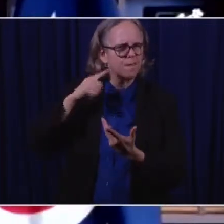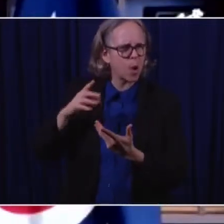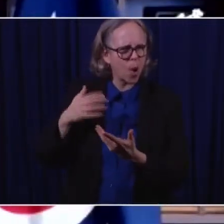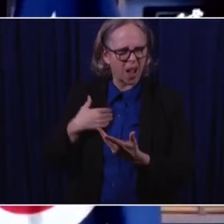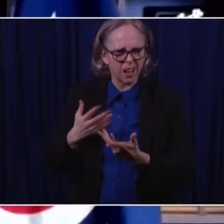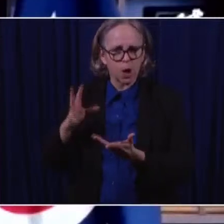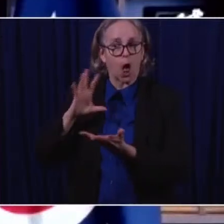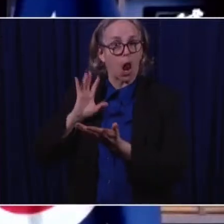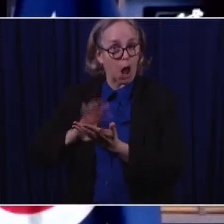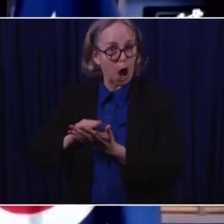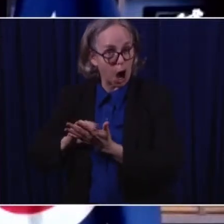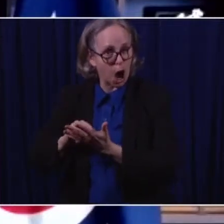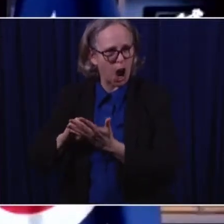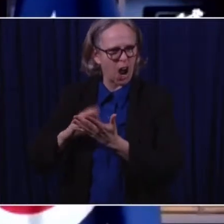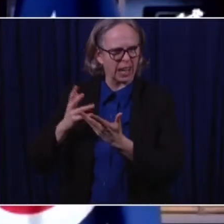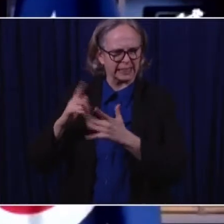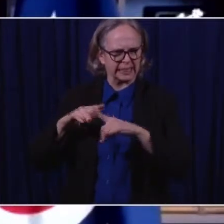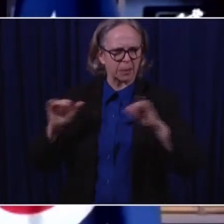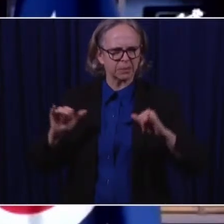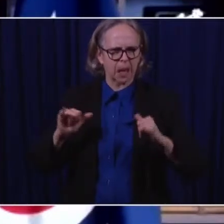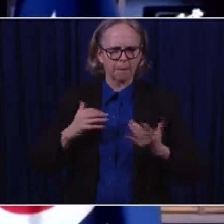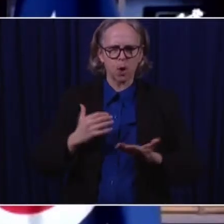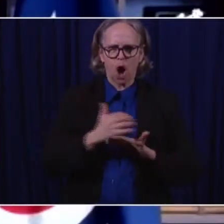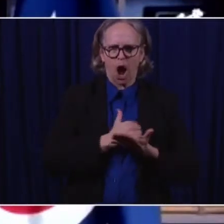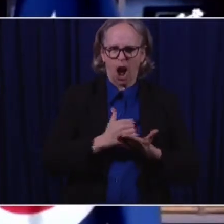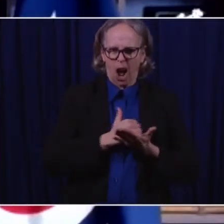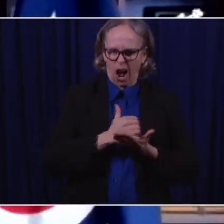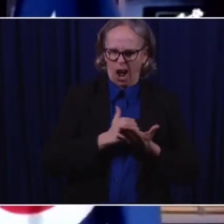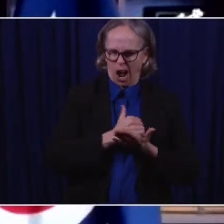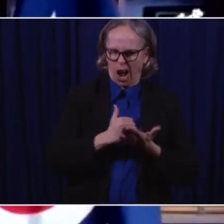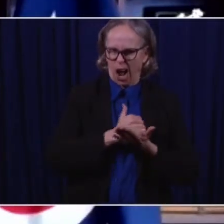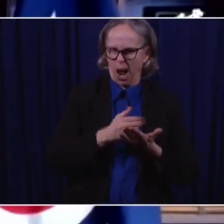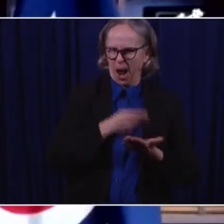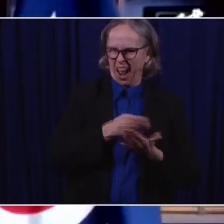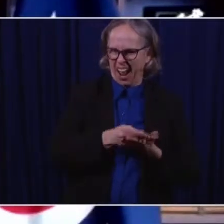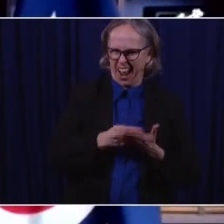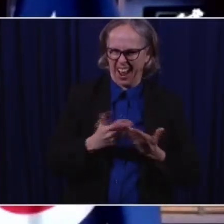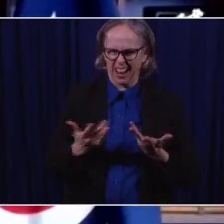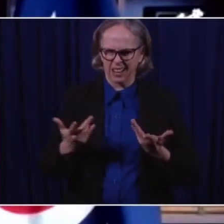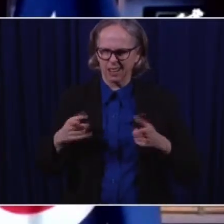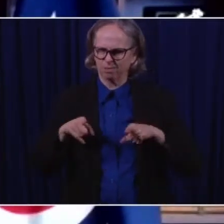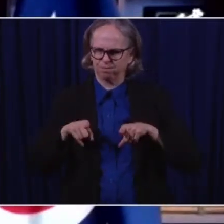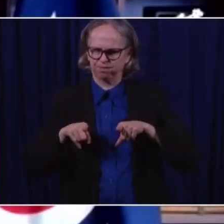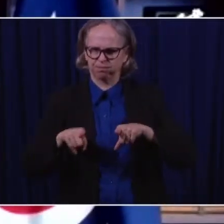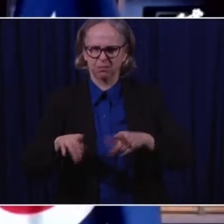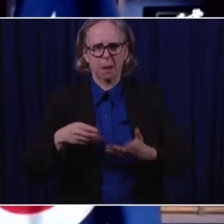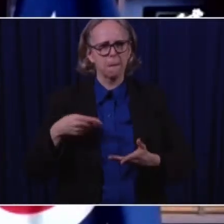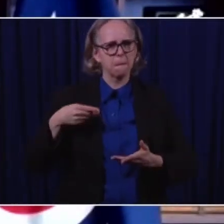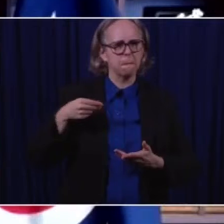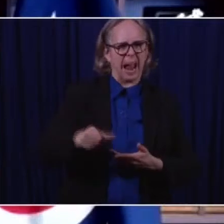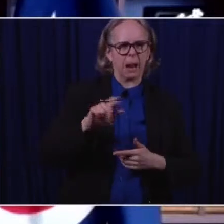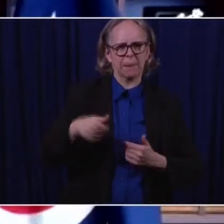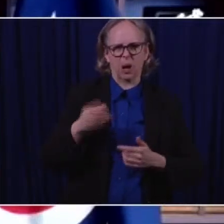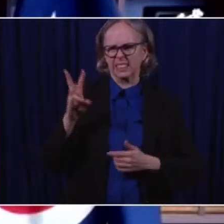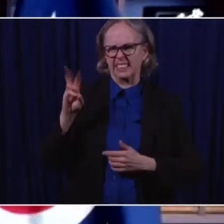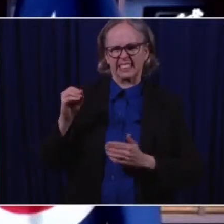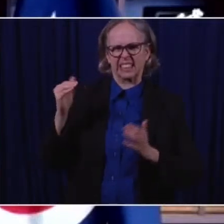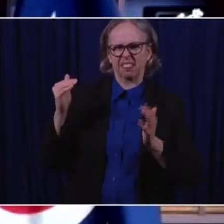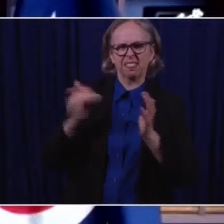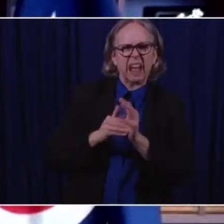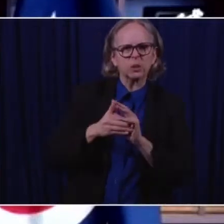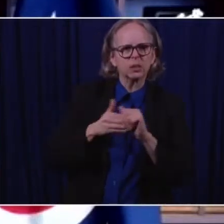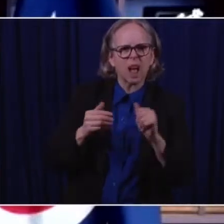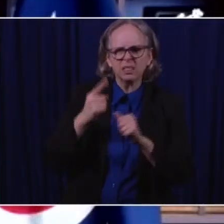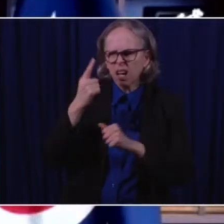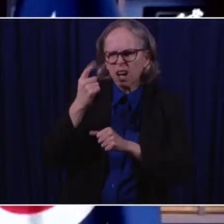average, these jobs pay $60,000 a year when they're complete, and you don't have the high cost of